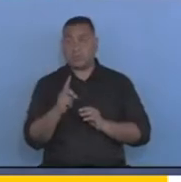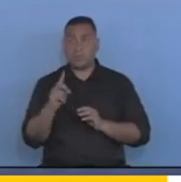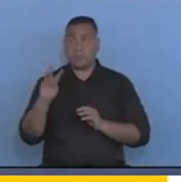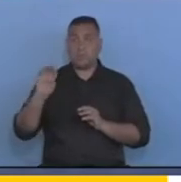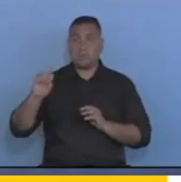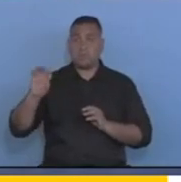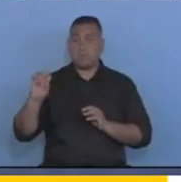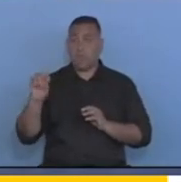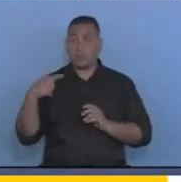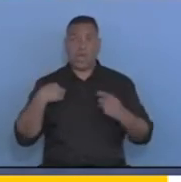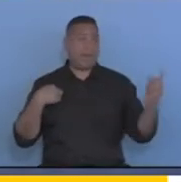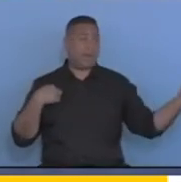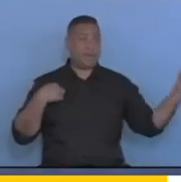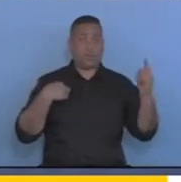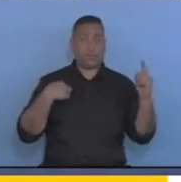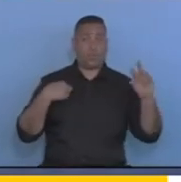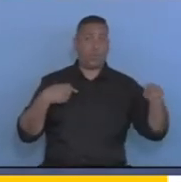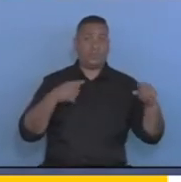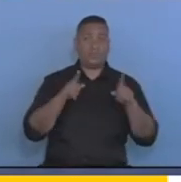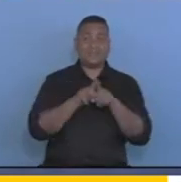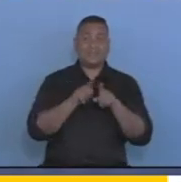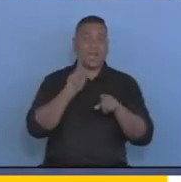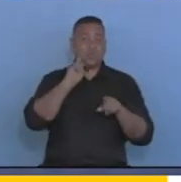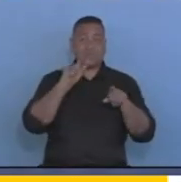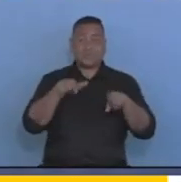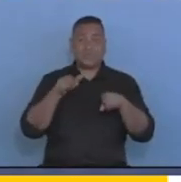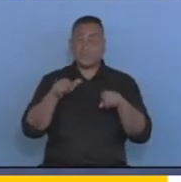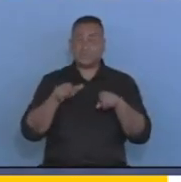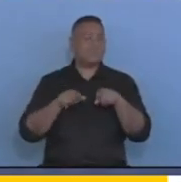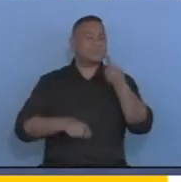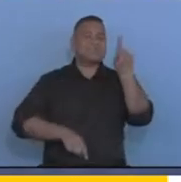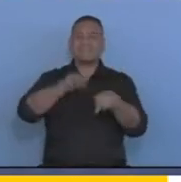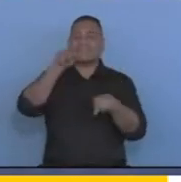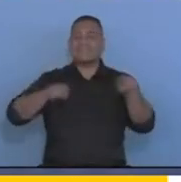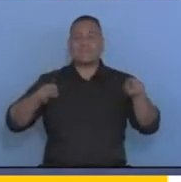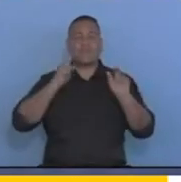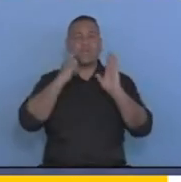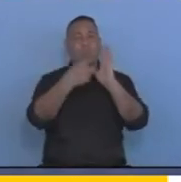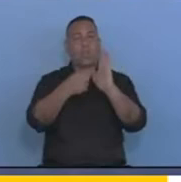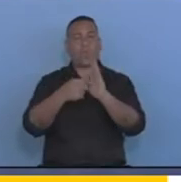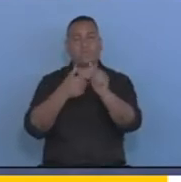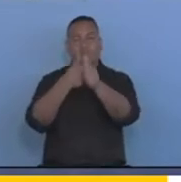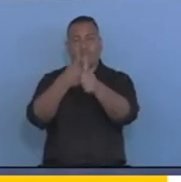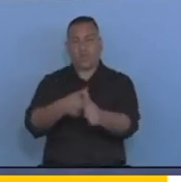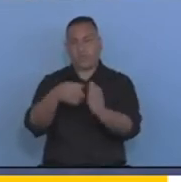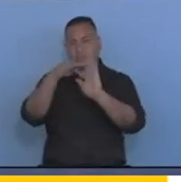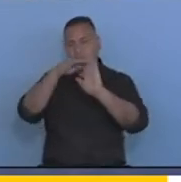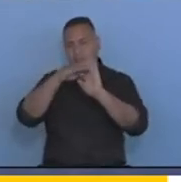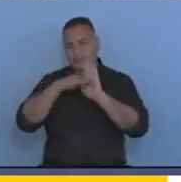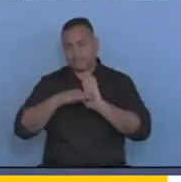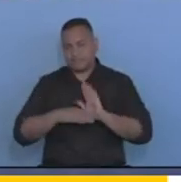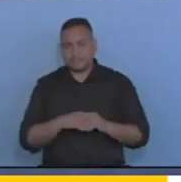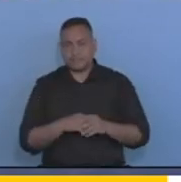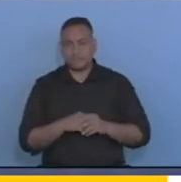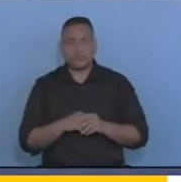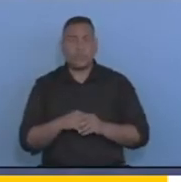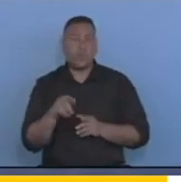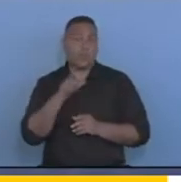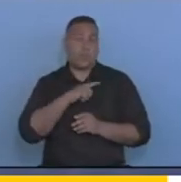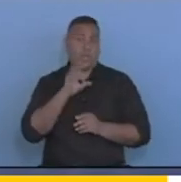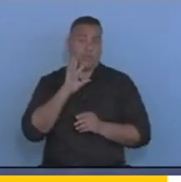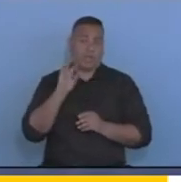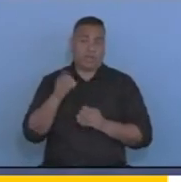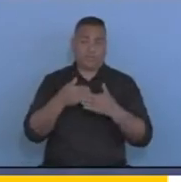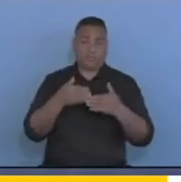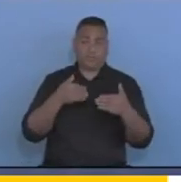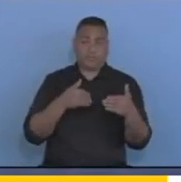approach a 17-year-old in the workshop. So it's very dynamic training environment. Yeah. And then I just wanted to find out as well, because earlier before the